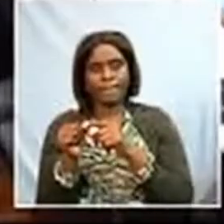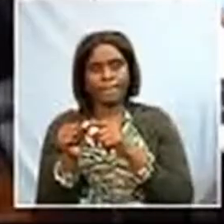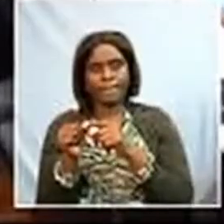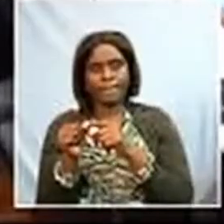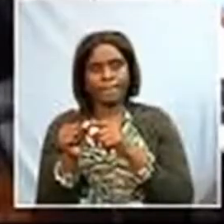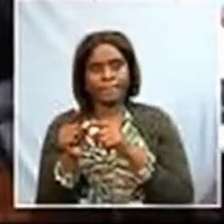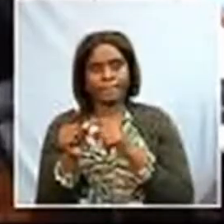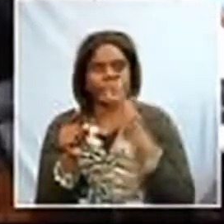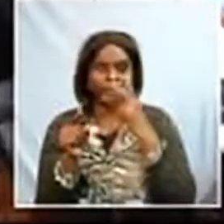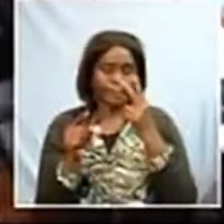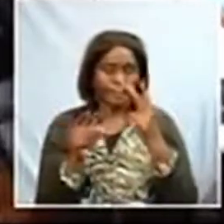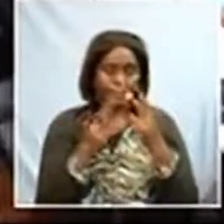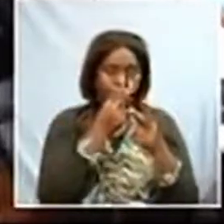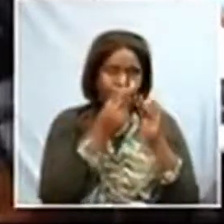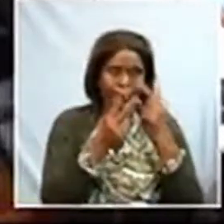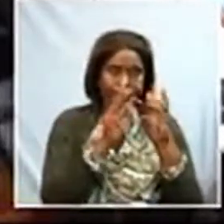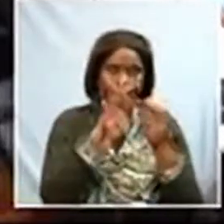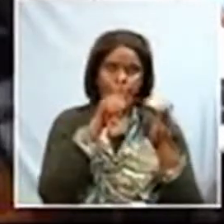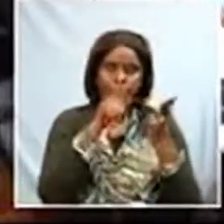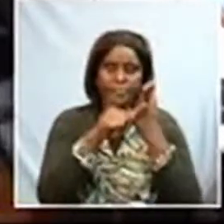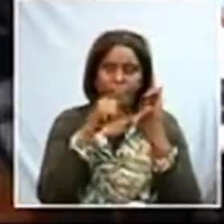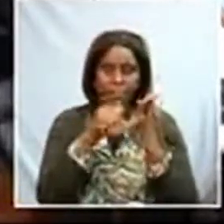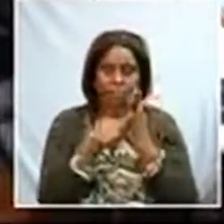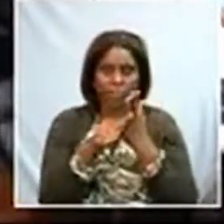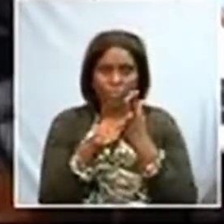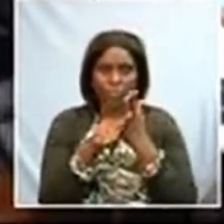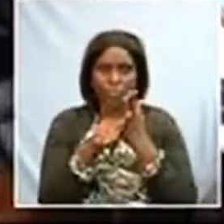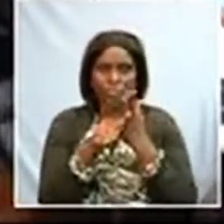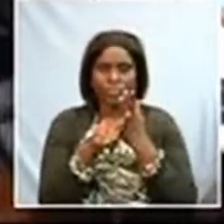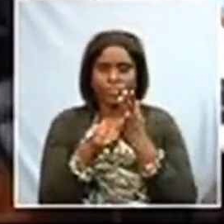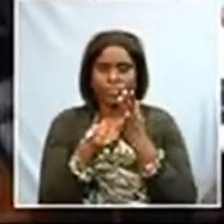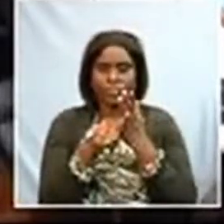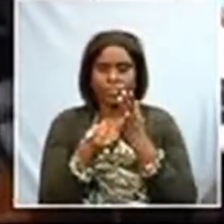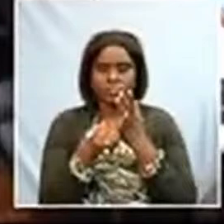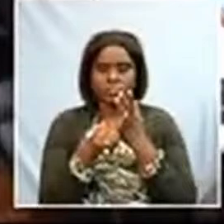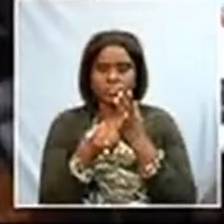Because if I look at your letters,